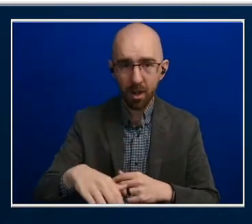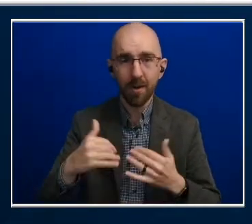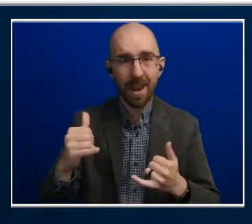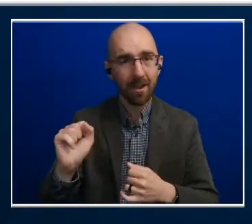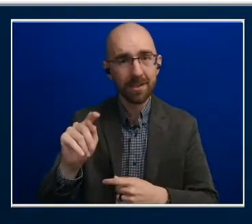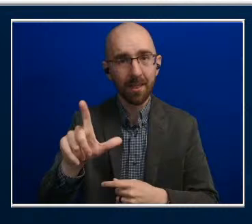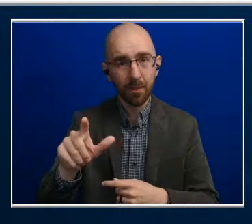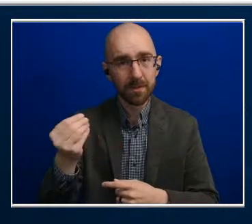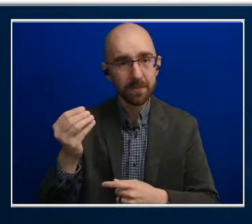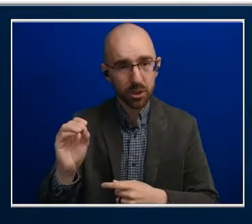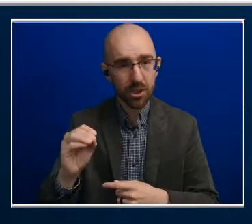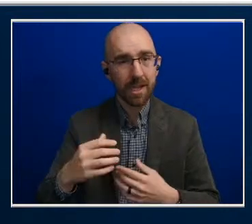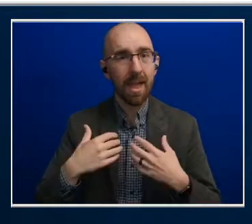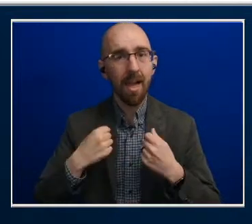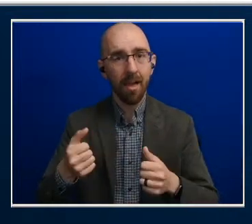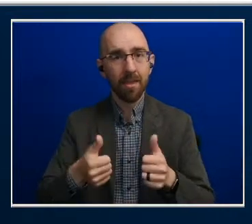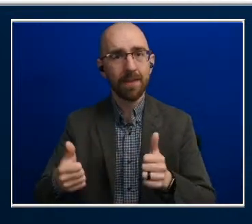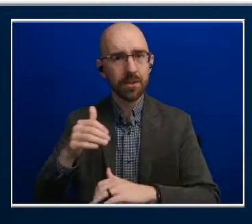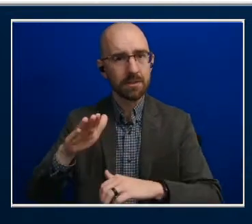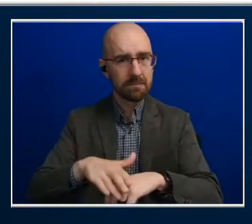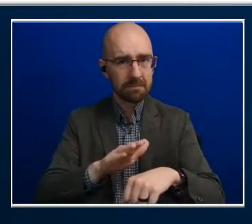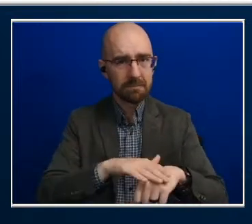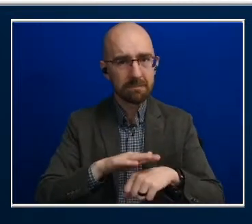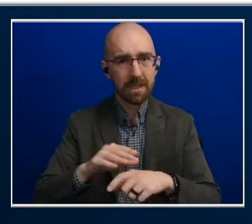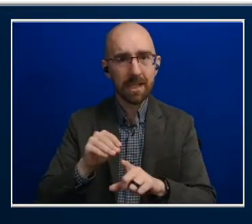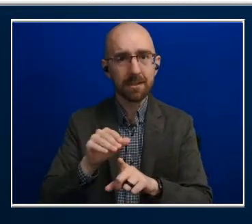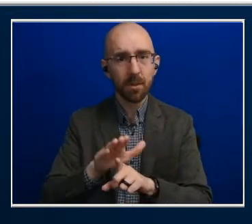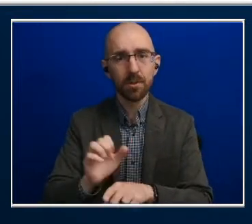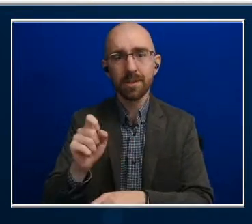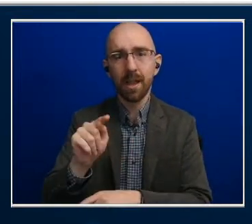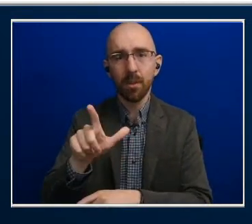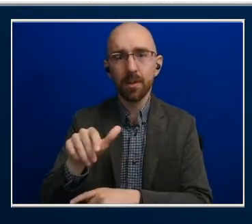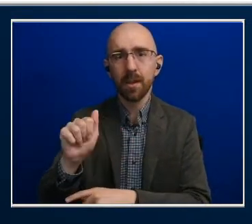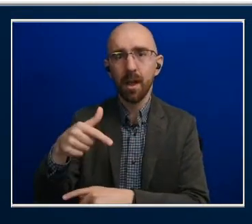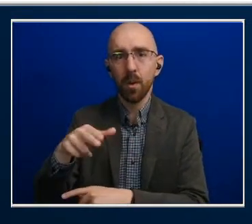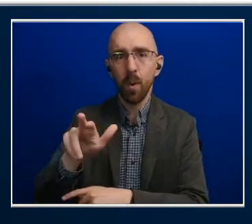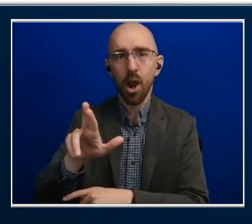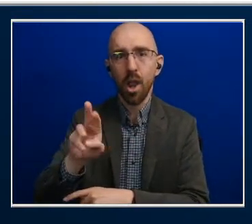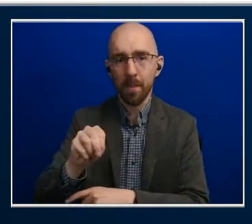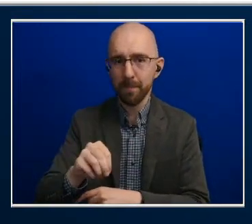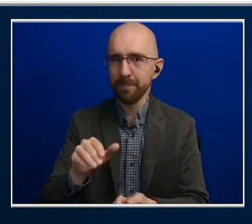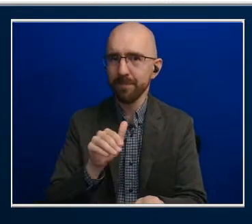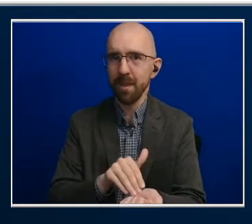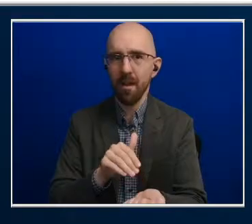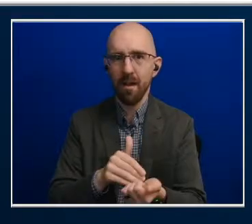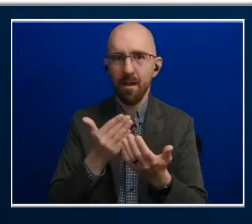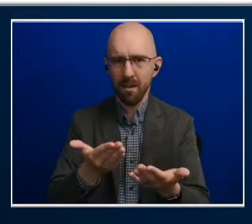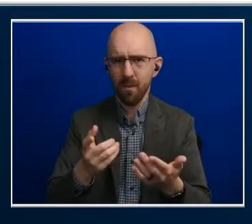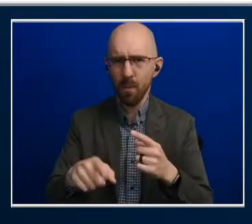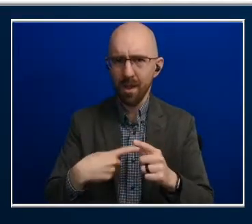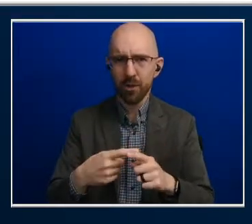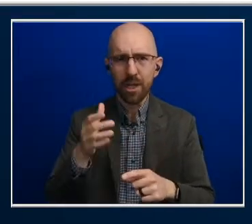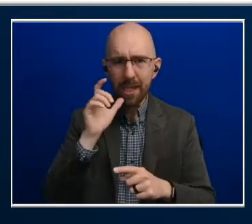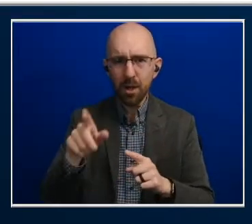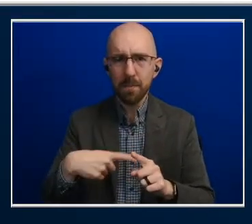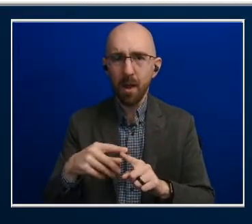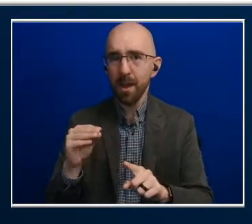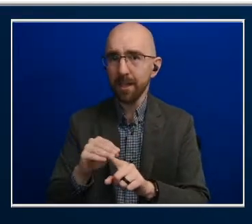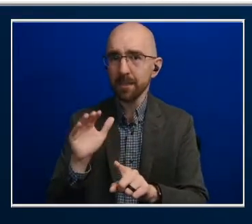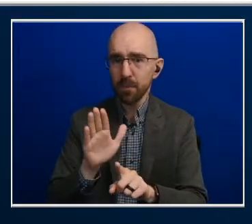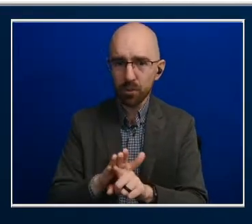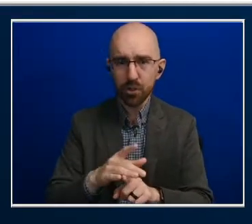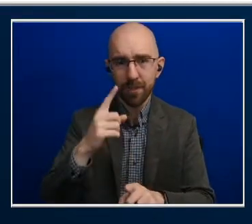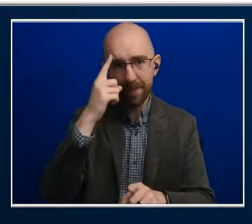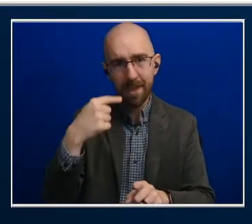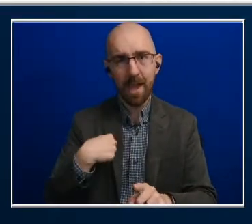officials warned of exposure at the St. Louis Aquarium. Dr. Hawk, when someone hears about a measles exposure and they think they're at that same place at the